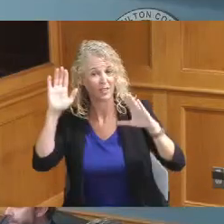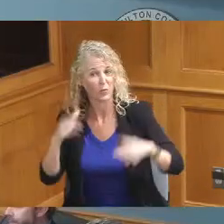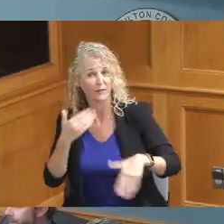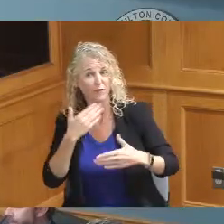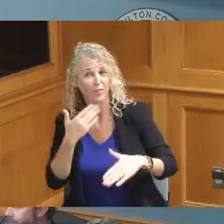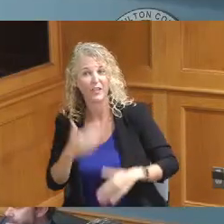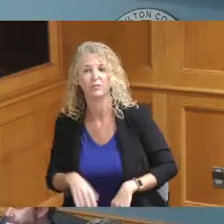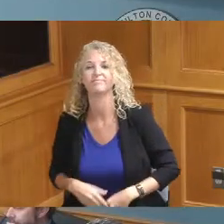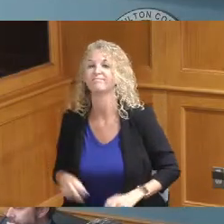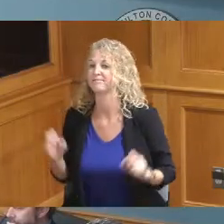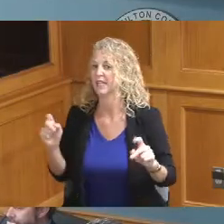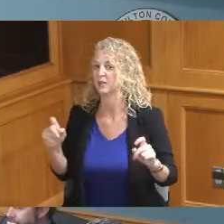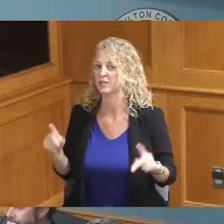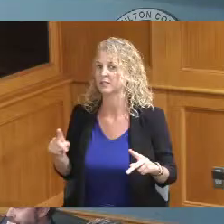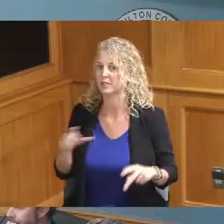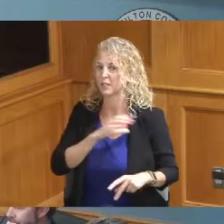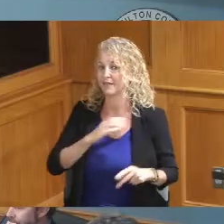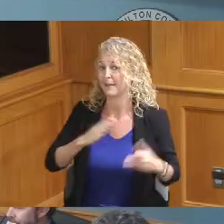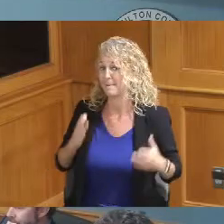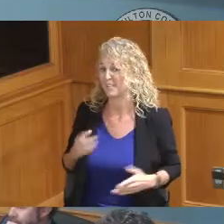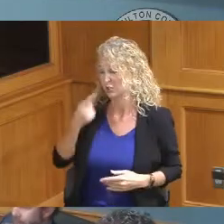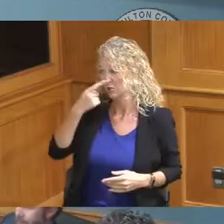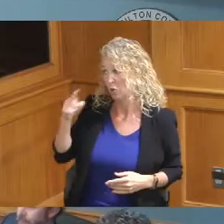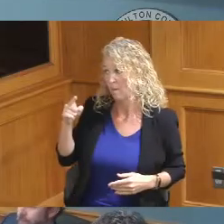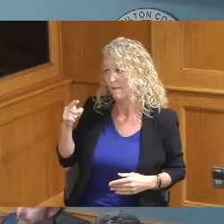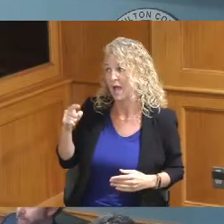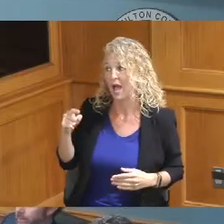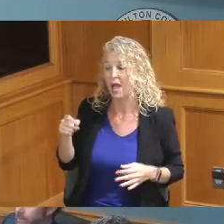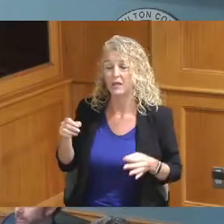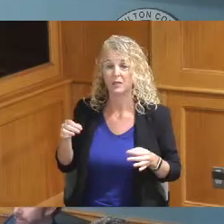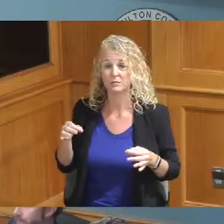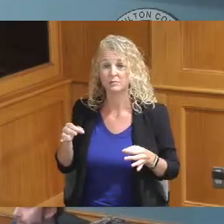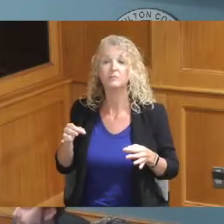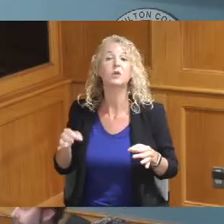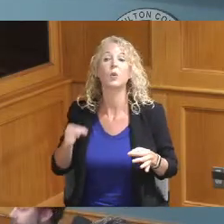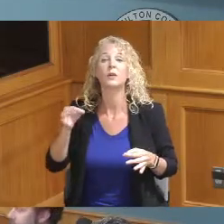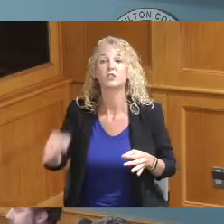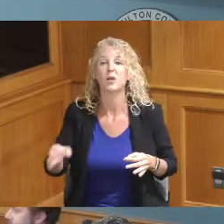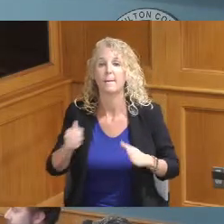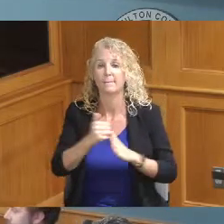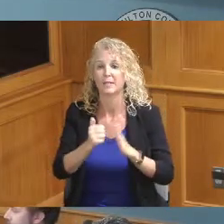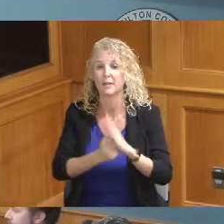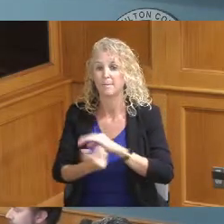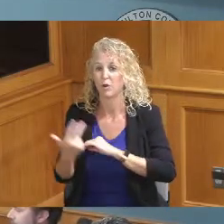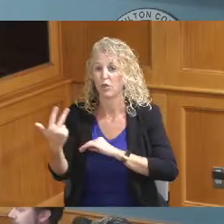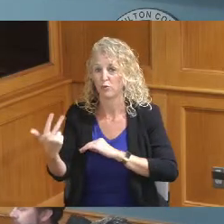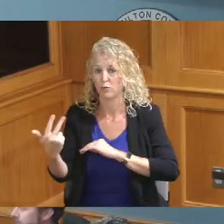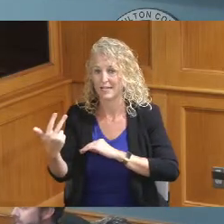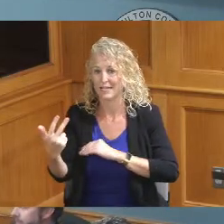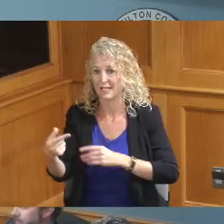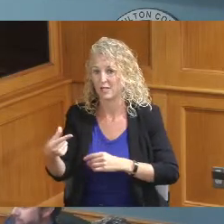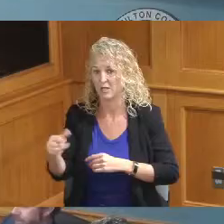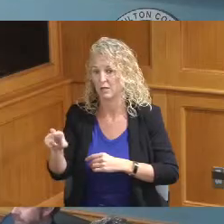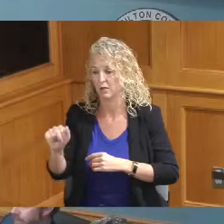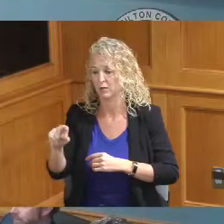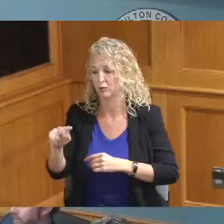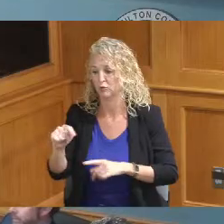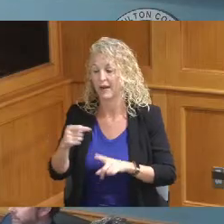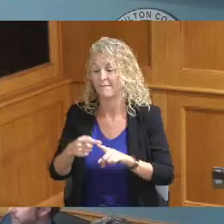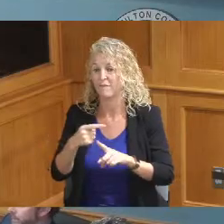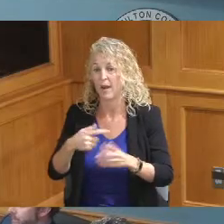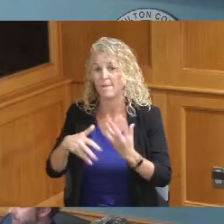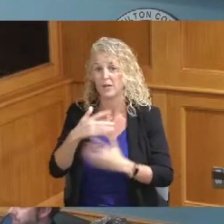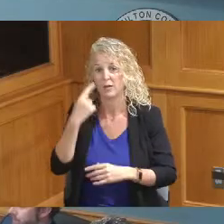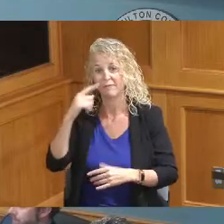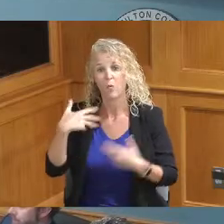you. Thank you. All right, commissioners, why don't we advance consent agenda item number 3? This is the grant from Interact for